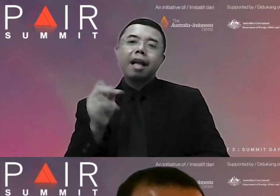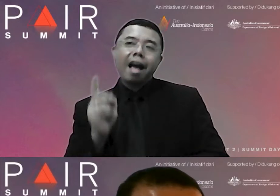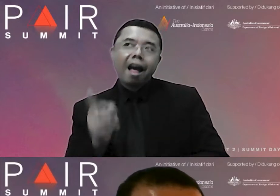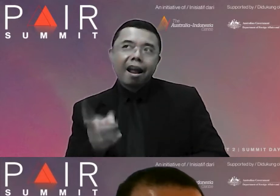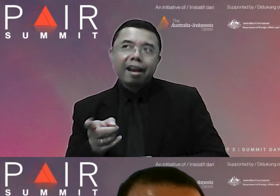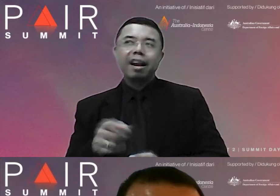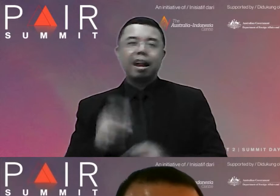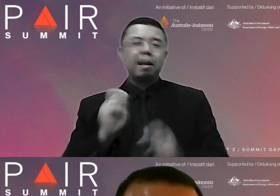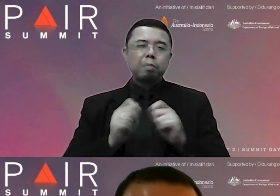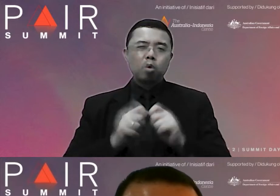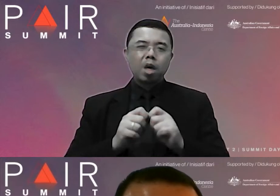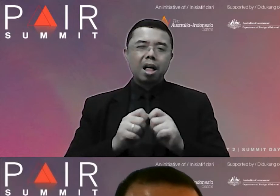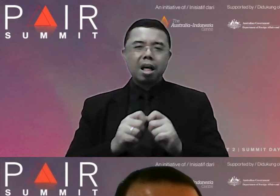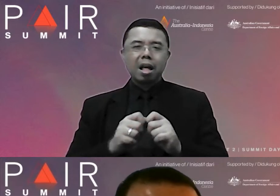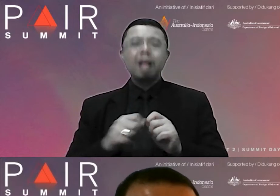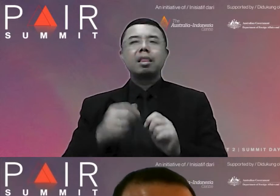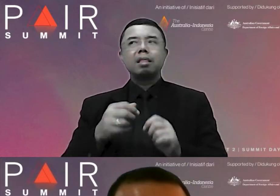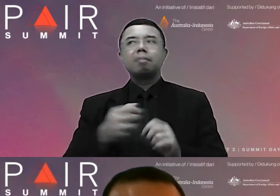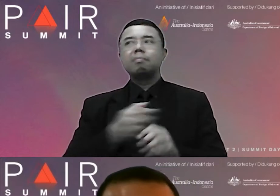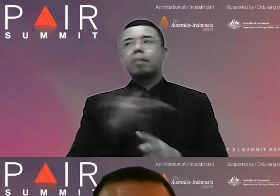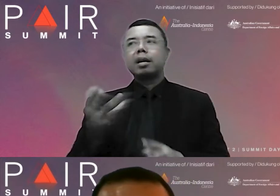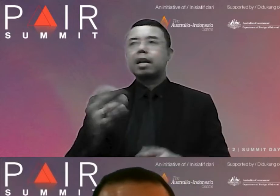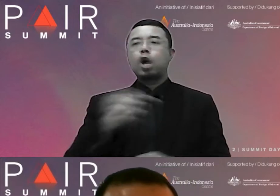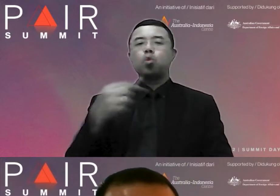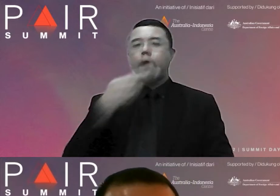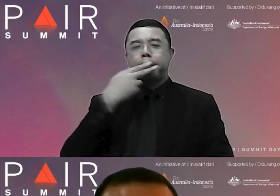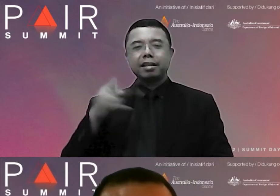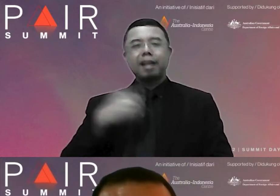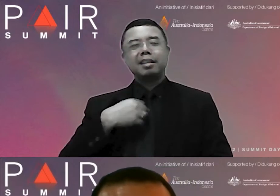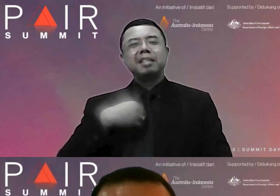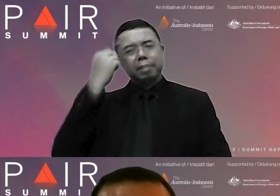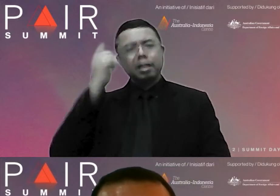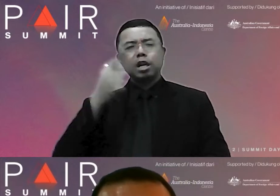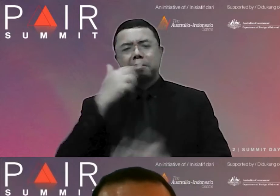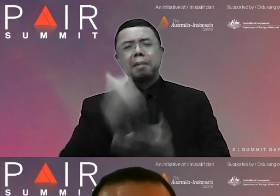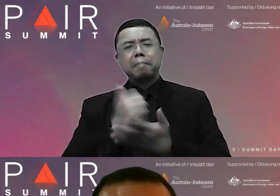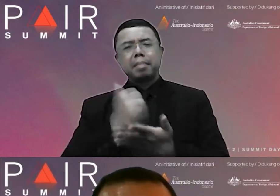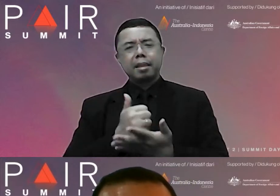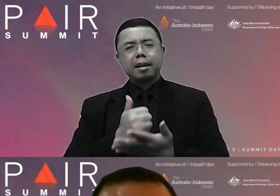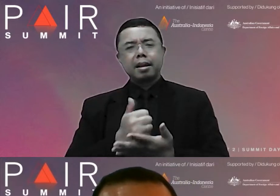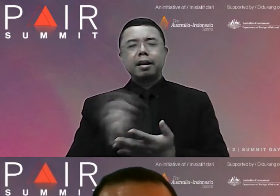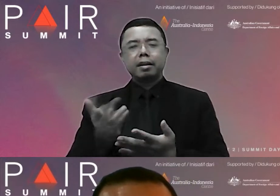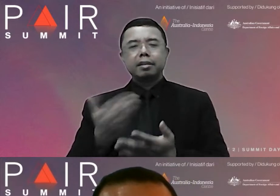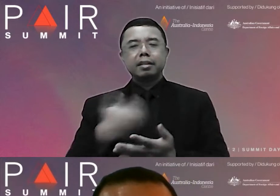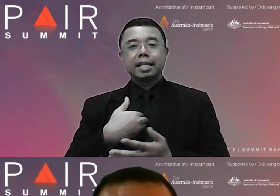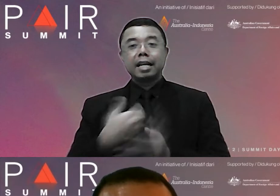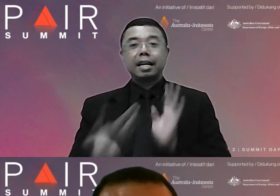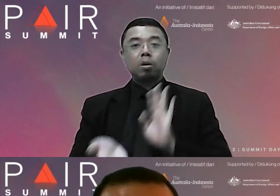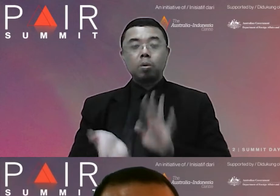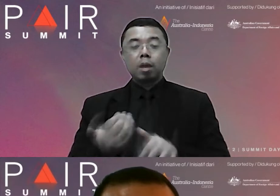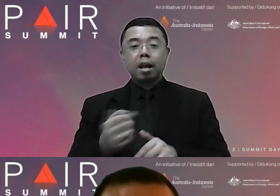So I think that's a very good point, Simon. And Sariadi, I will get back to you on that, because the work you did in